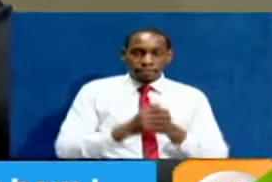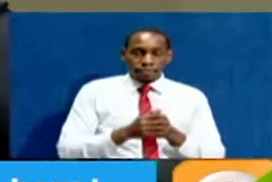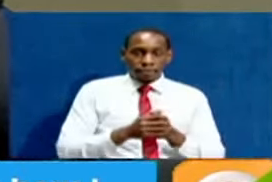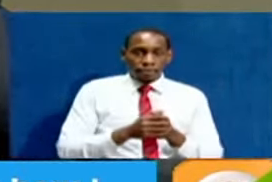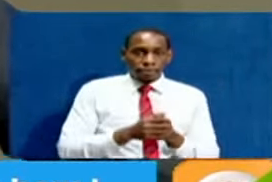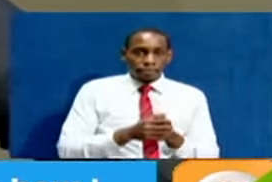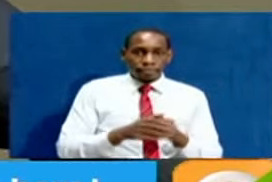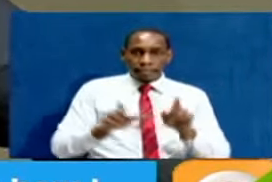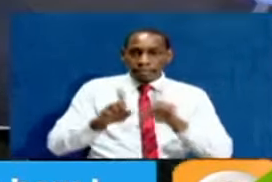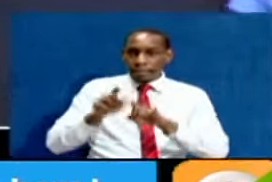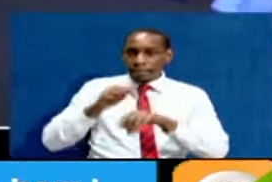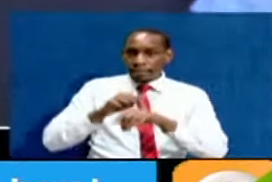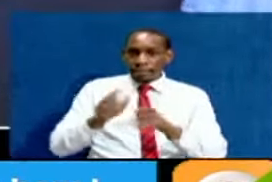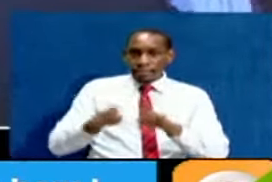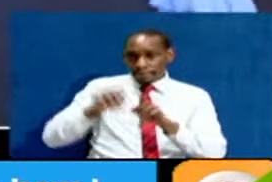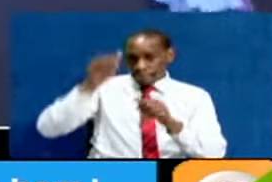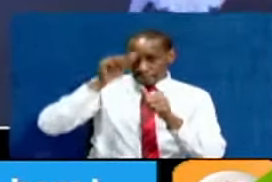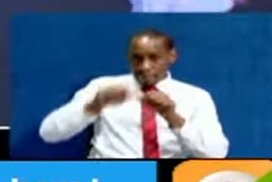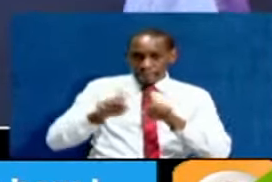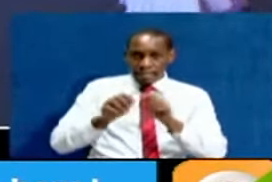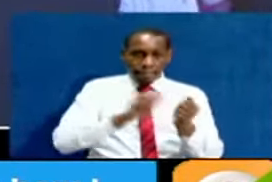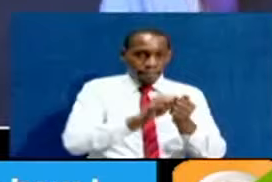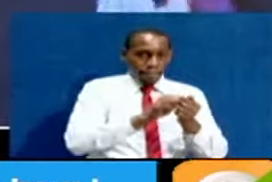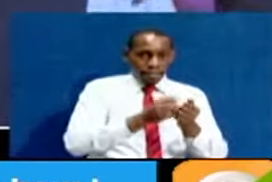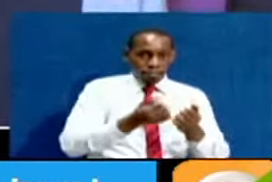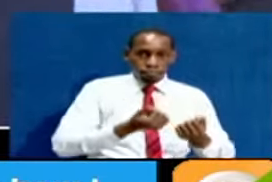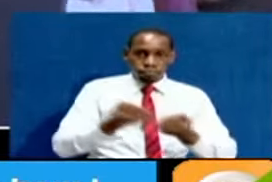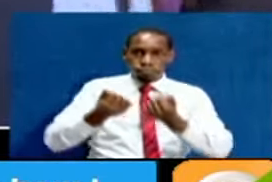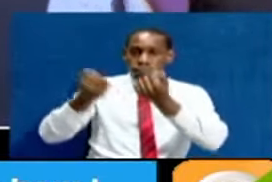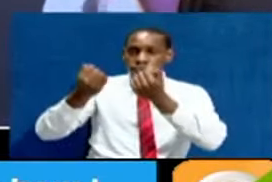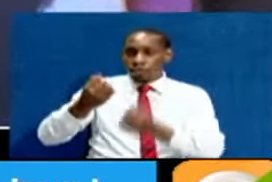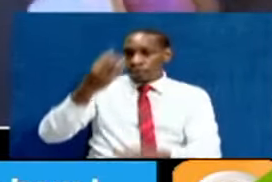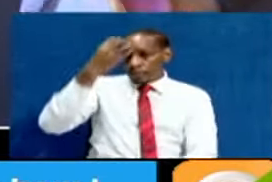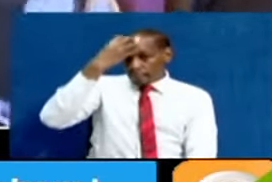ambiguous. And at the same time, like I remember that Friday, we were on our way to Kitale